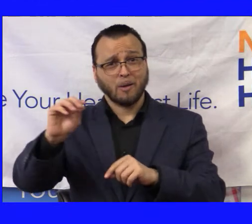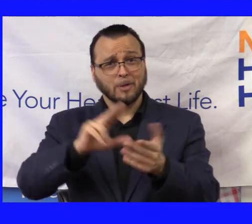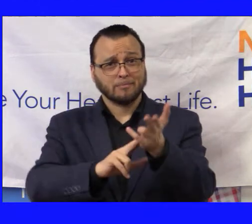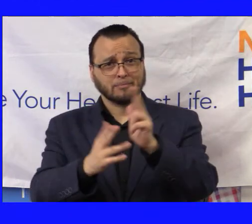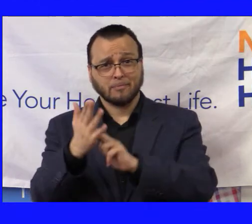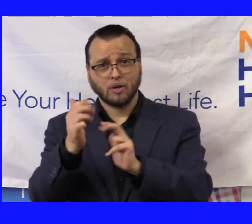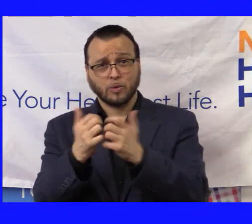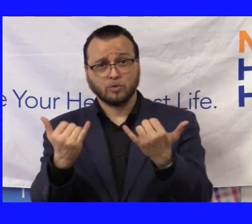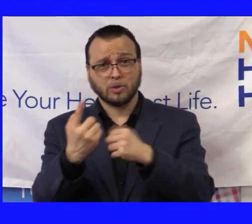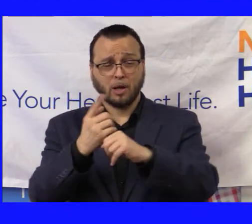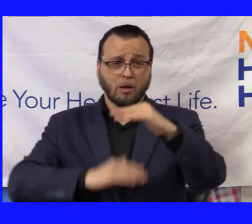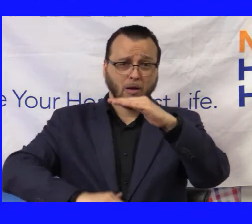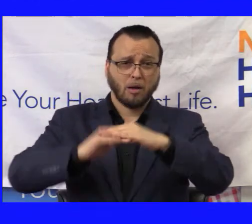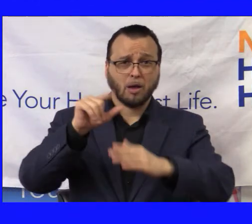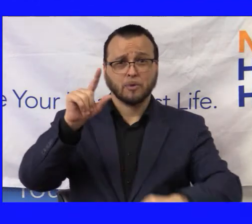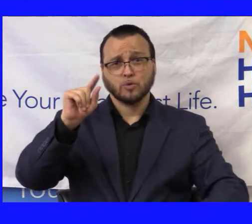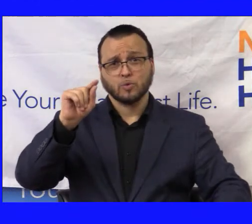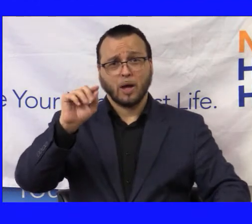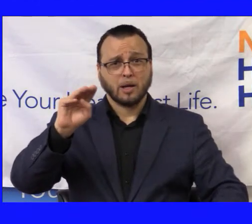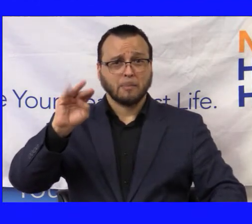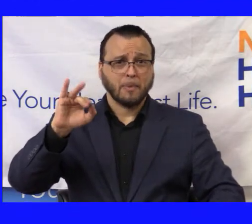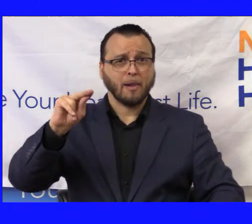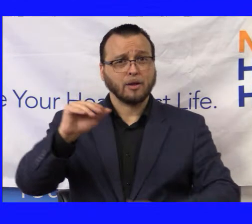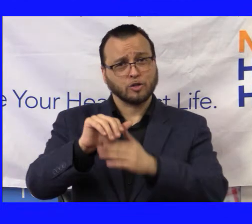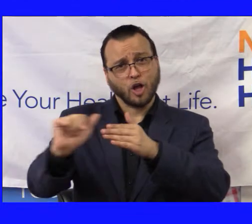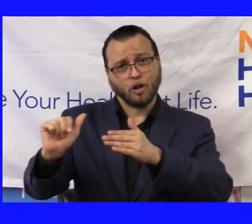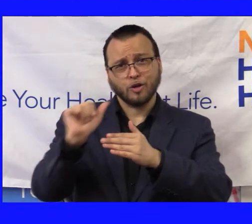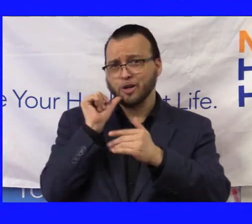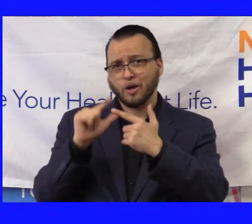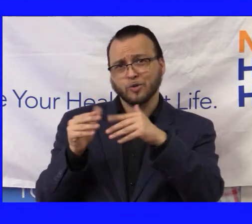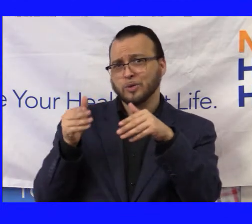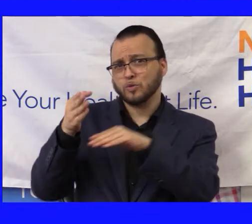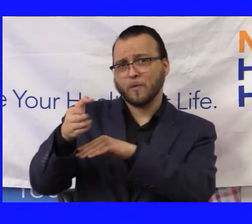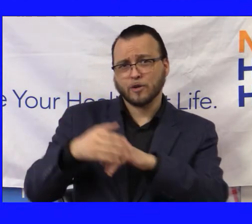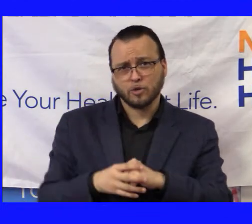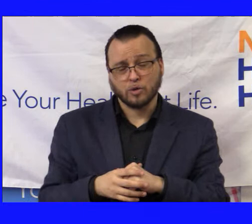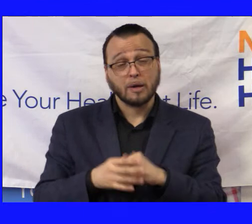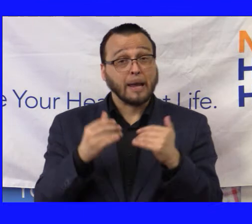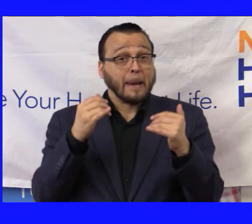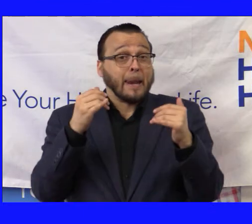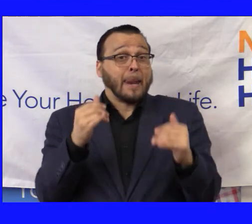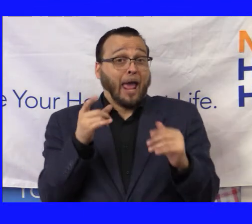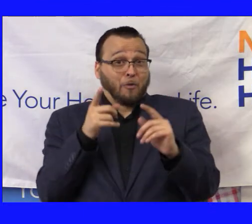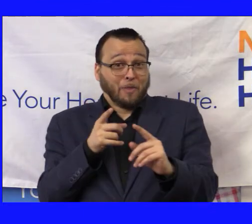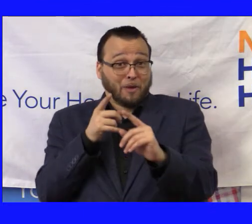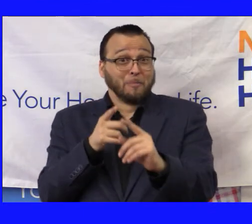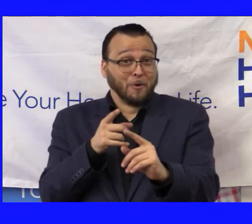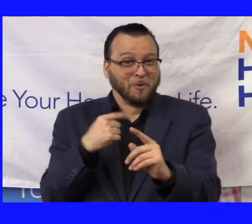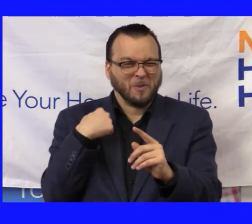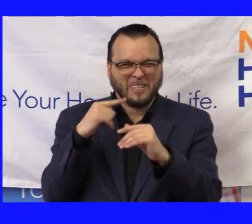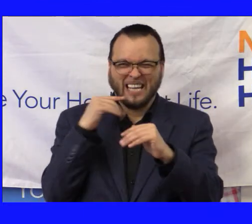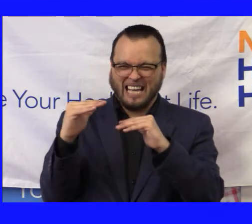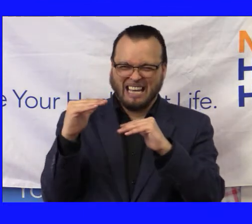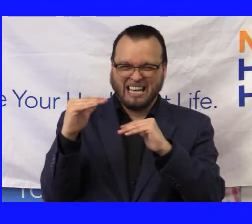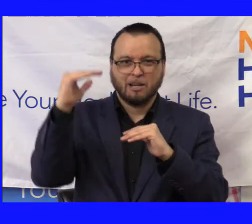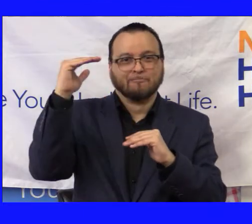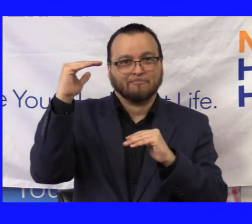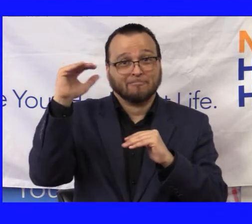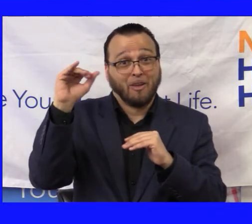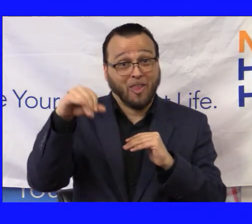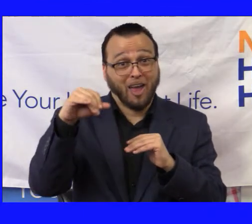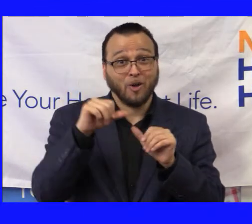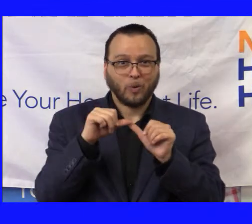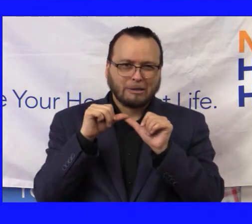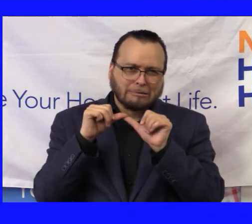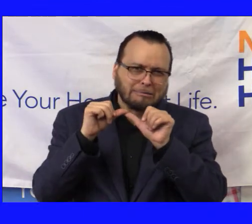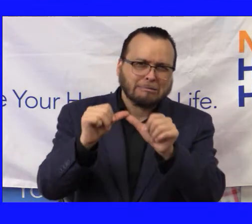exceed amount of $20 million. We're at the point now where we want to go beyond that not to exceed amount so that we can continue the good canvassing work,